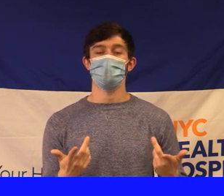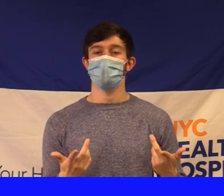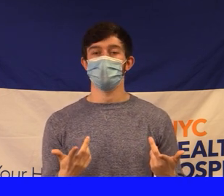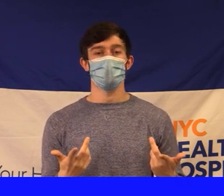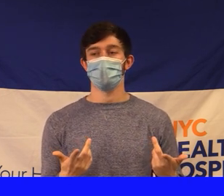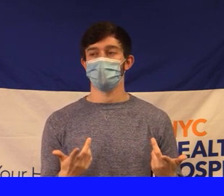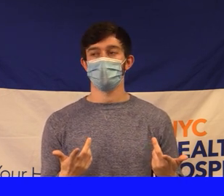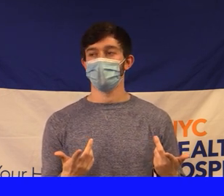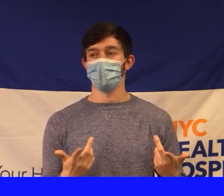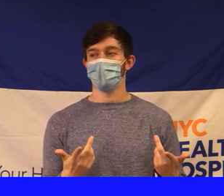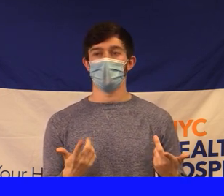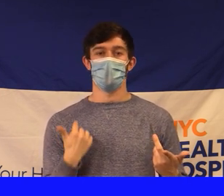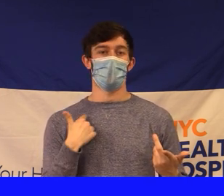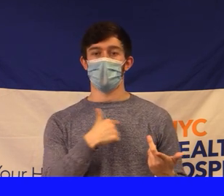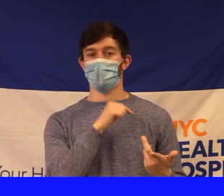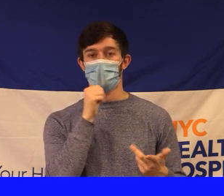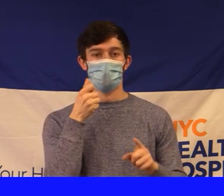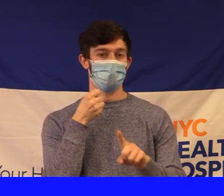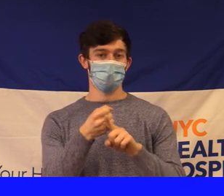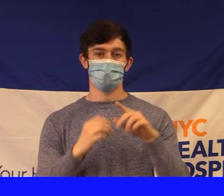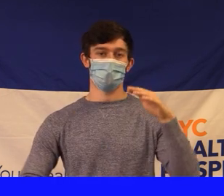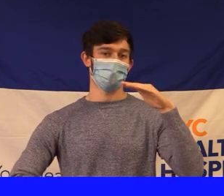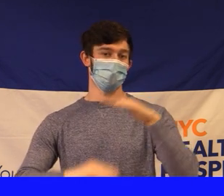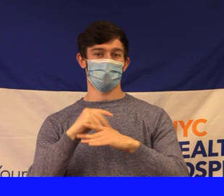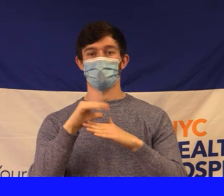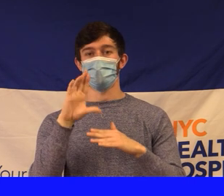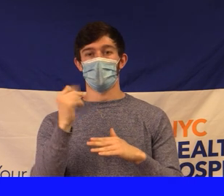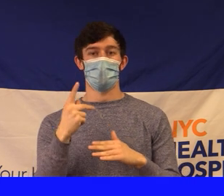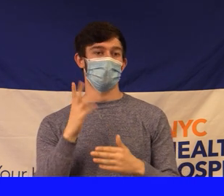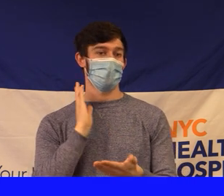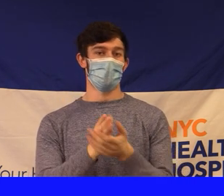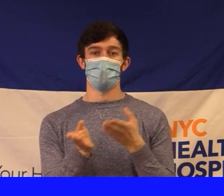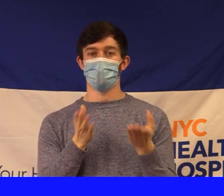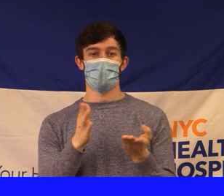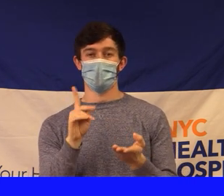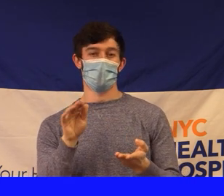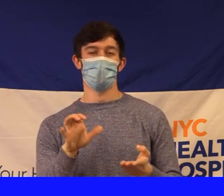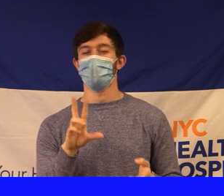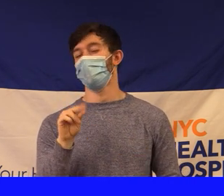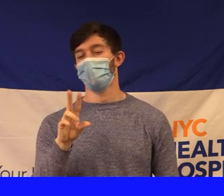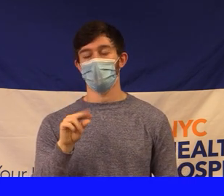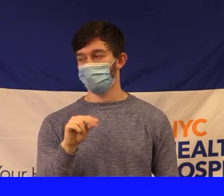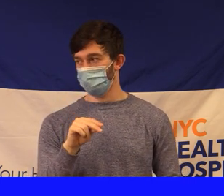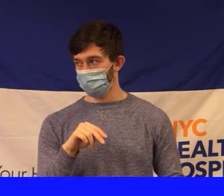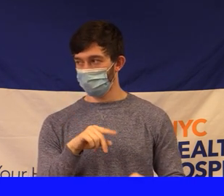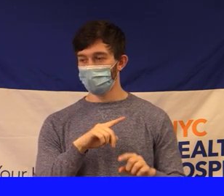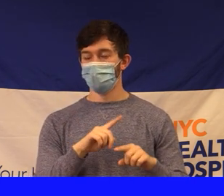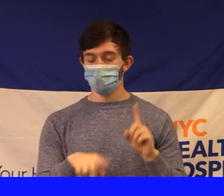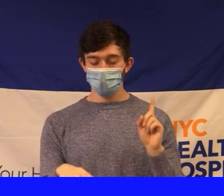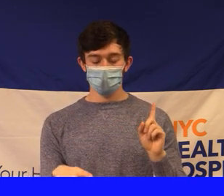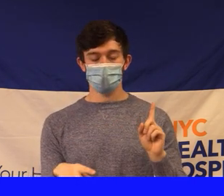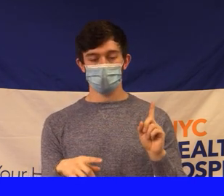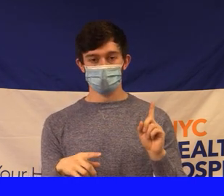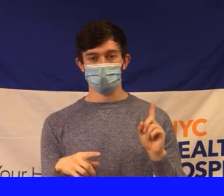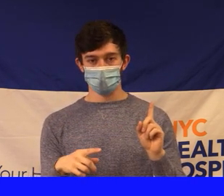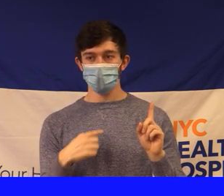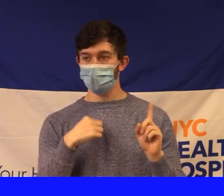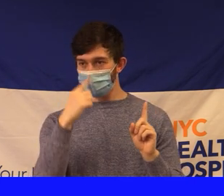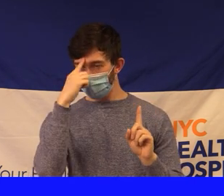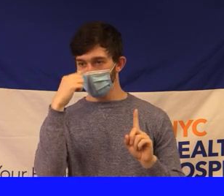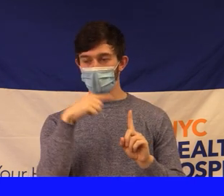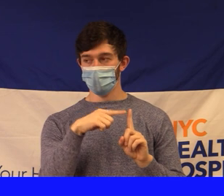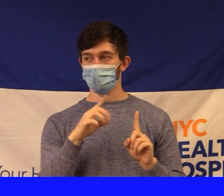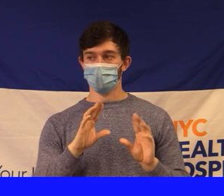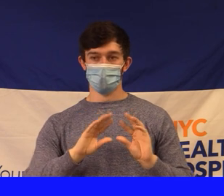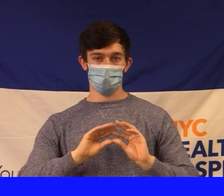There's not a, you know, we're not going to hit the cap and have this service stop in December. But, you know, I think having this cleared